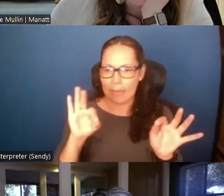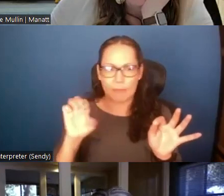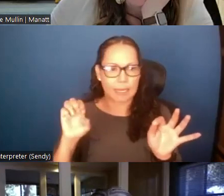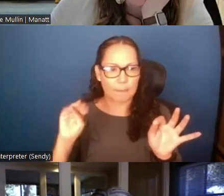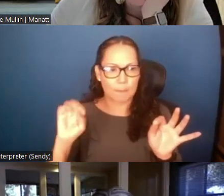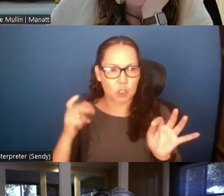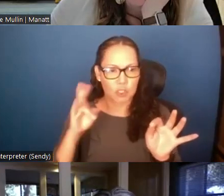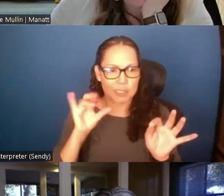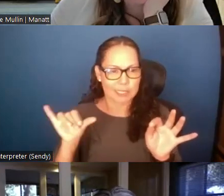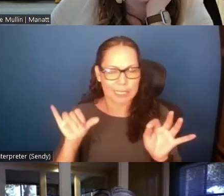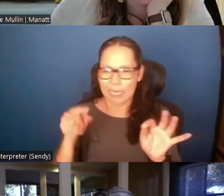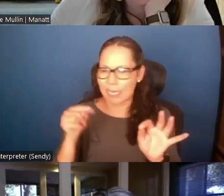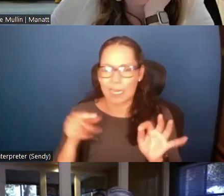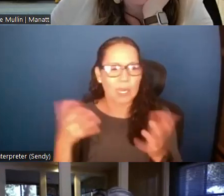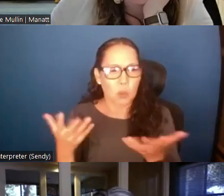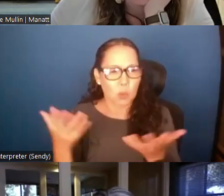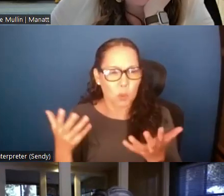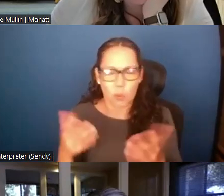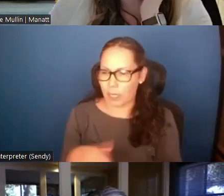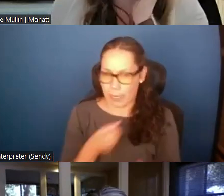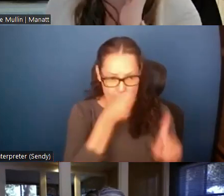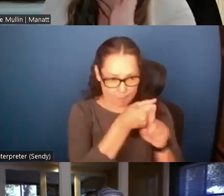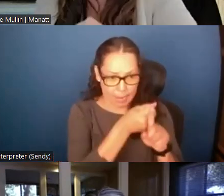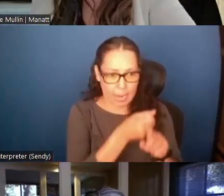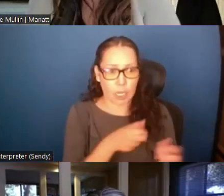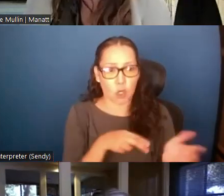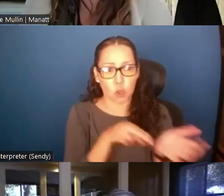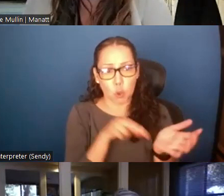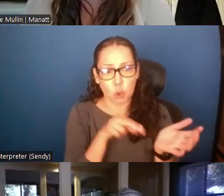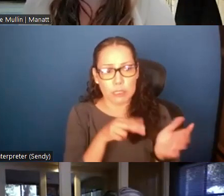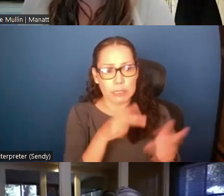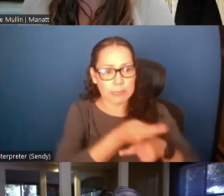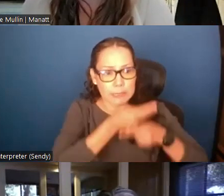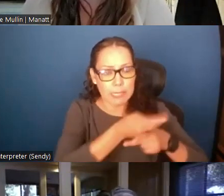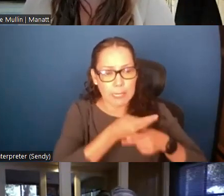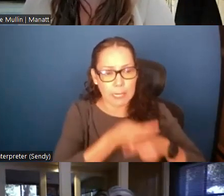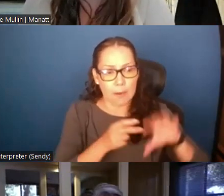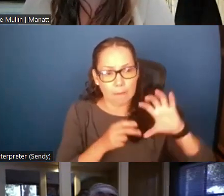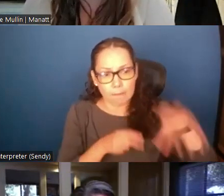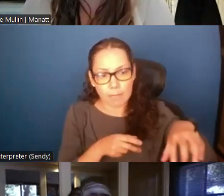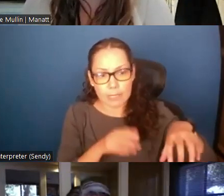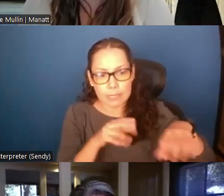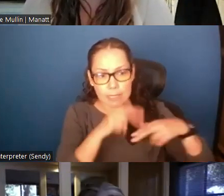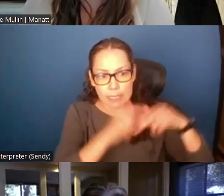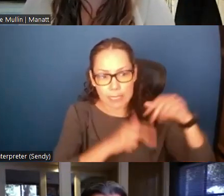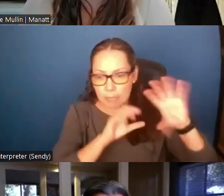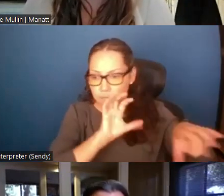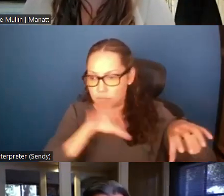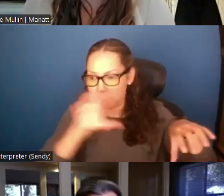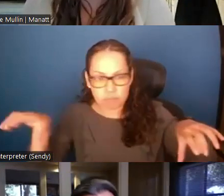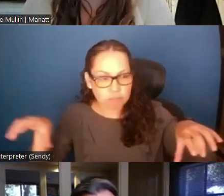wouldn't impact nursing home visitation or long-term care facility visitation. Normally, it would require a